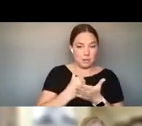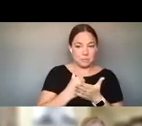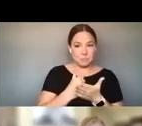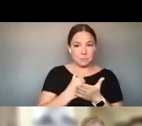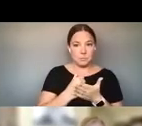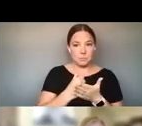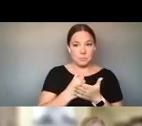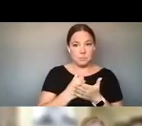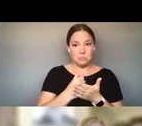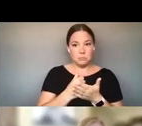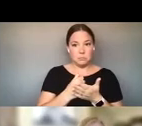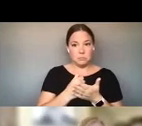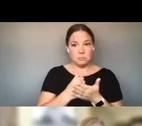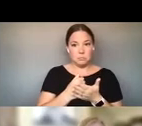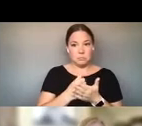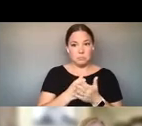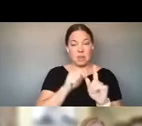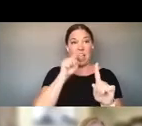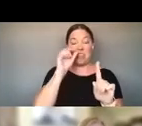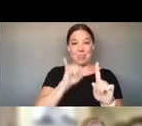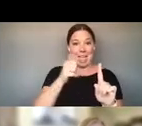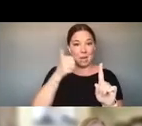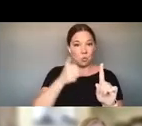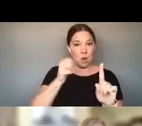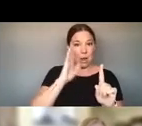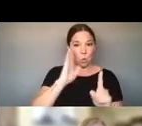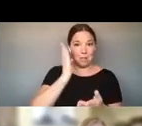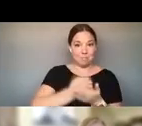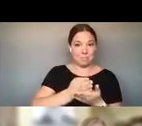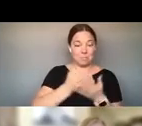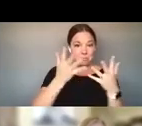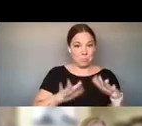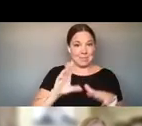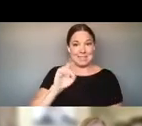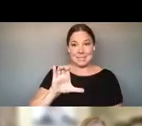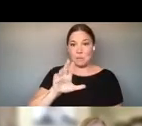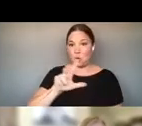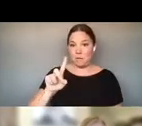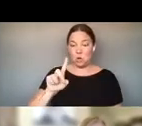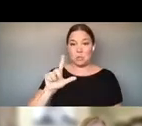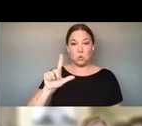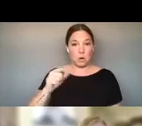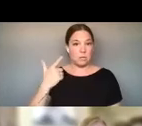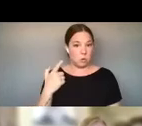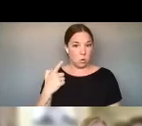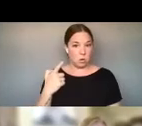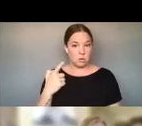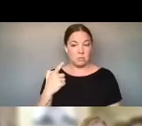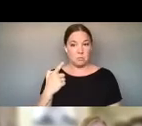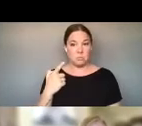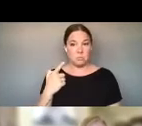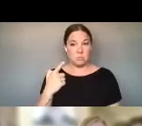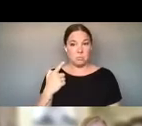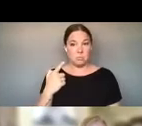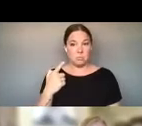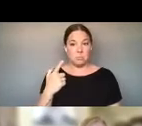If that grant ended is going to end December 31st 2021. And, you know,